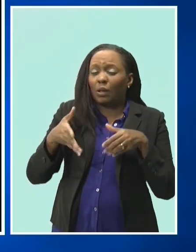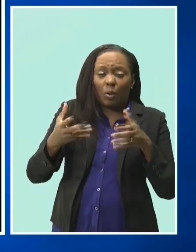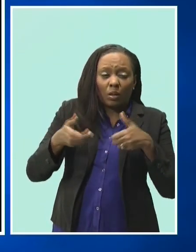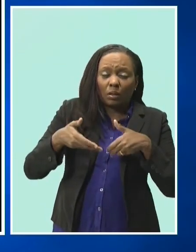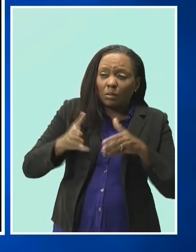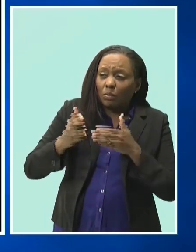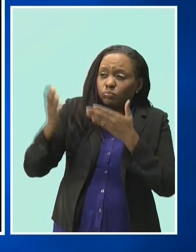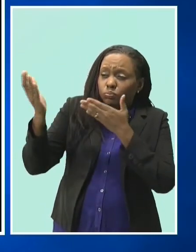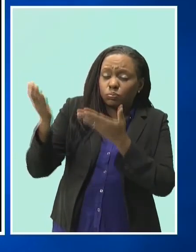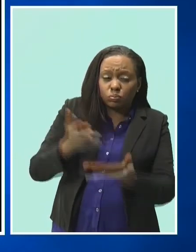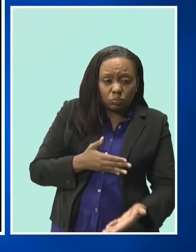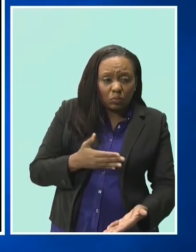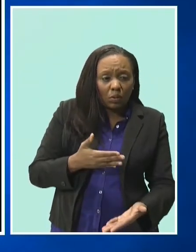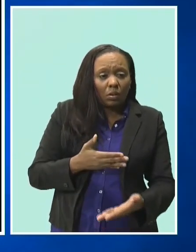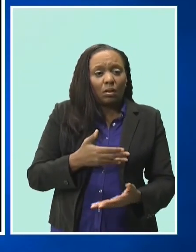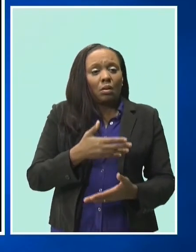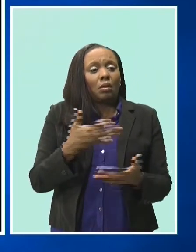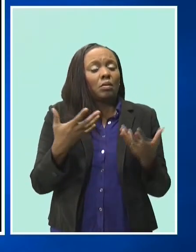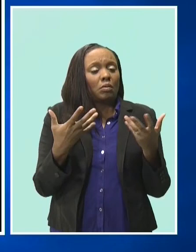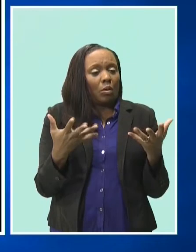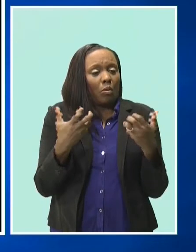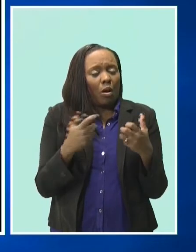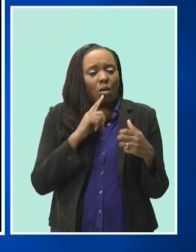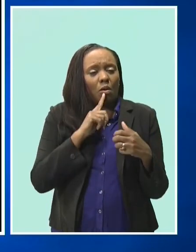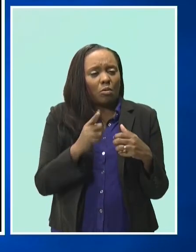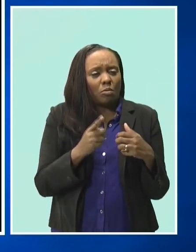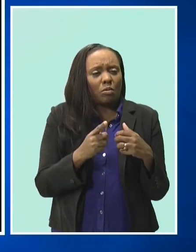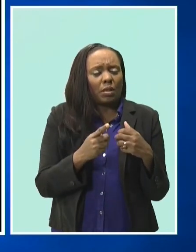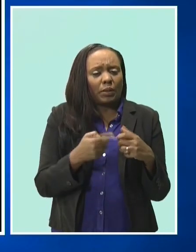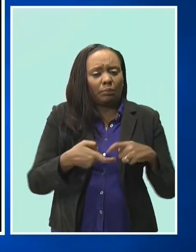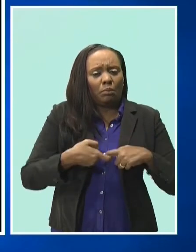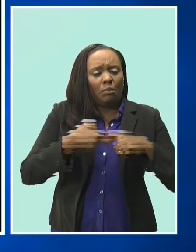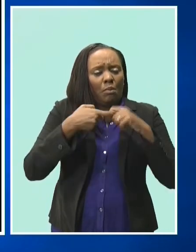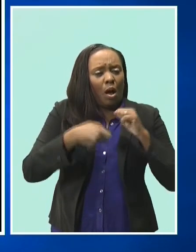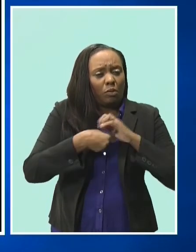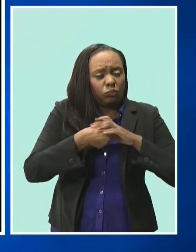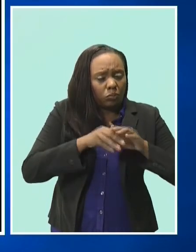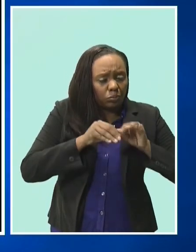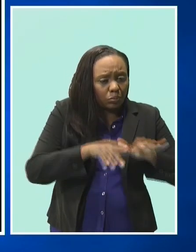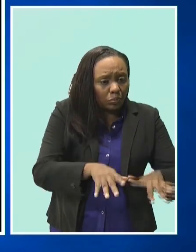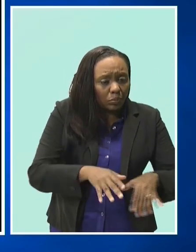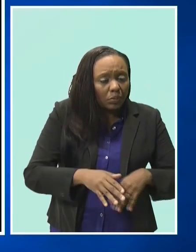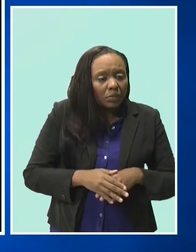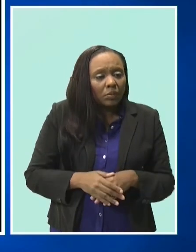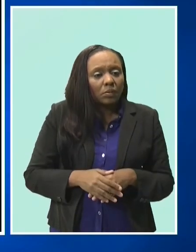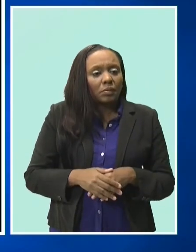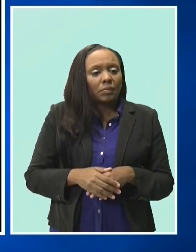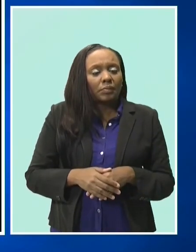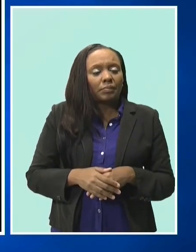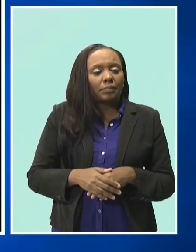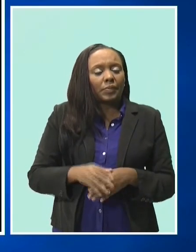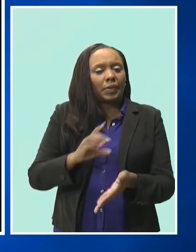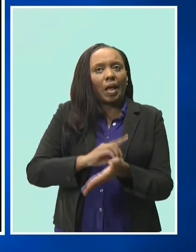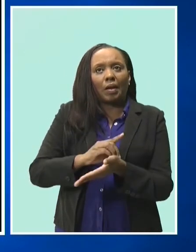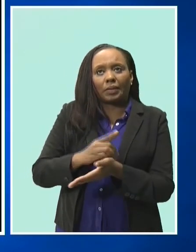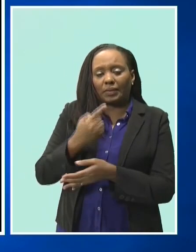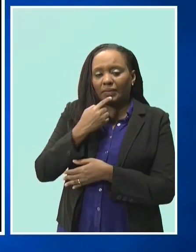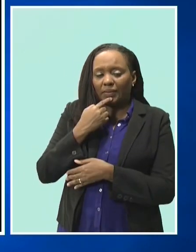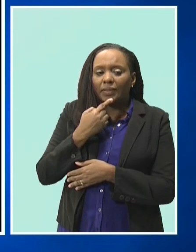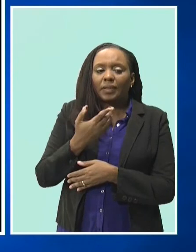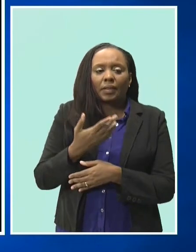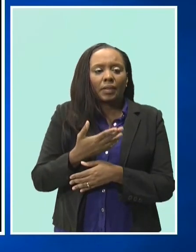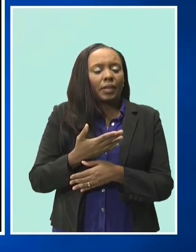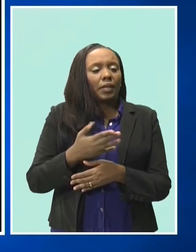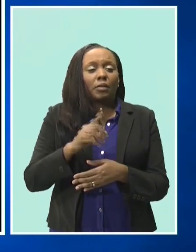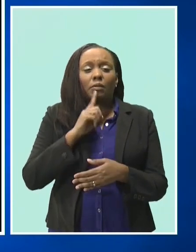trace the spread of the coronavirus so as to better focus the country's response. Dr. Sands said at all times he acted in